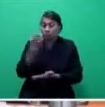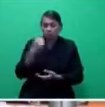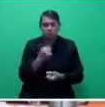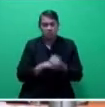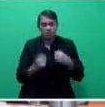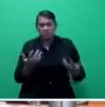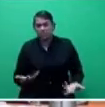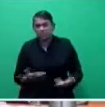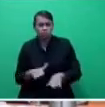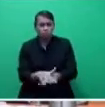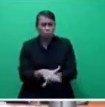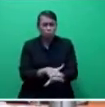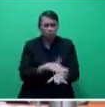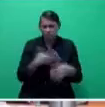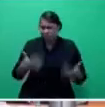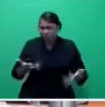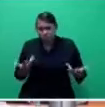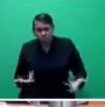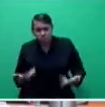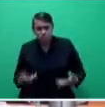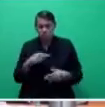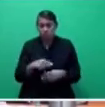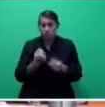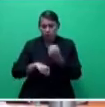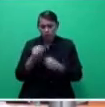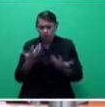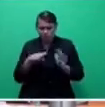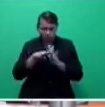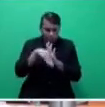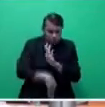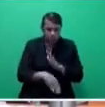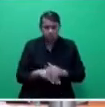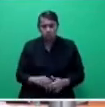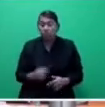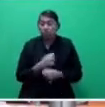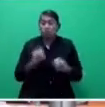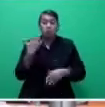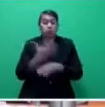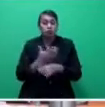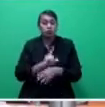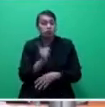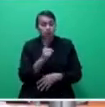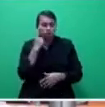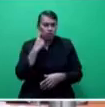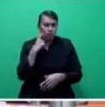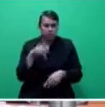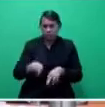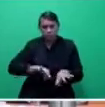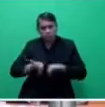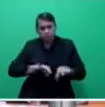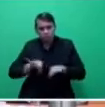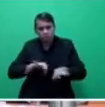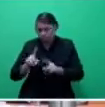greater. And therefore, our job is to try and put in place various initiatives